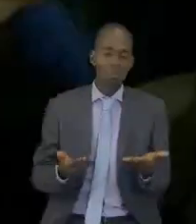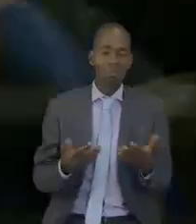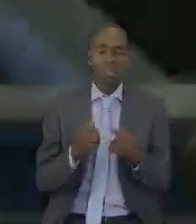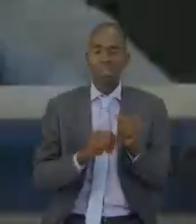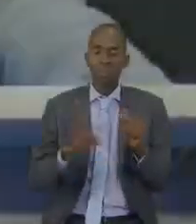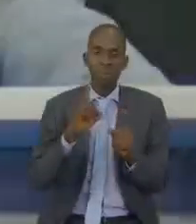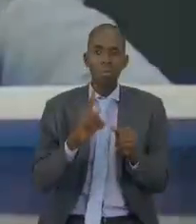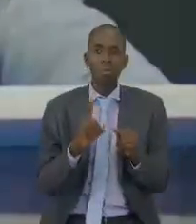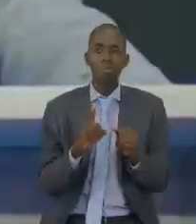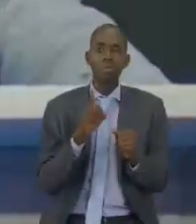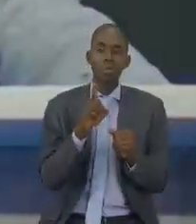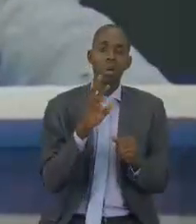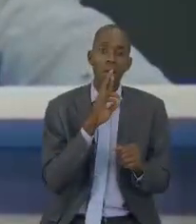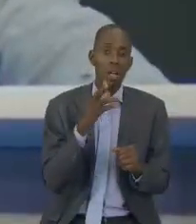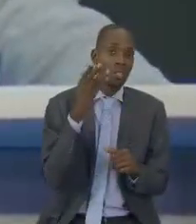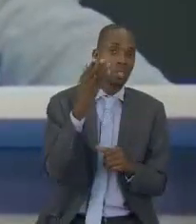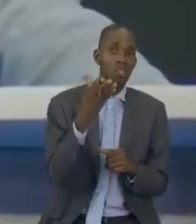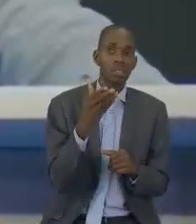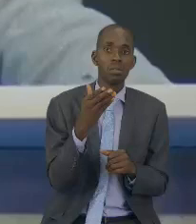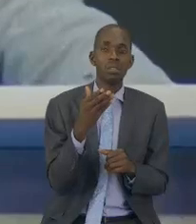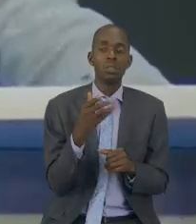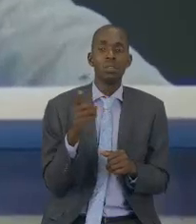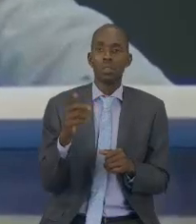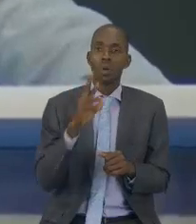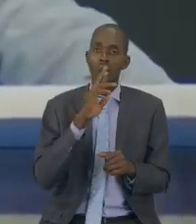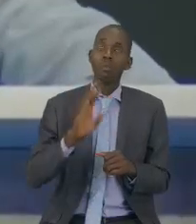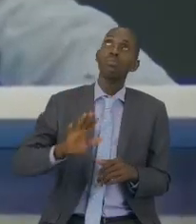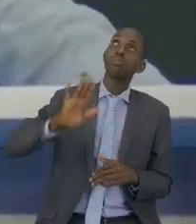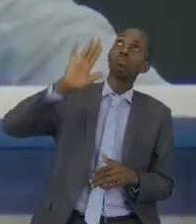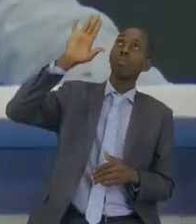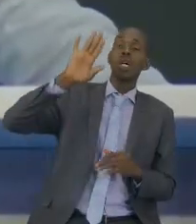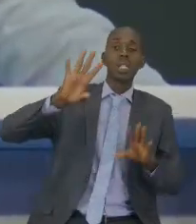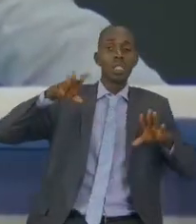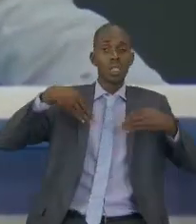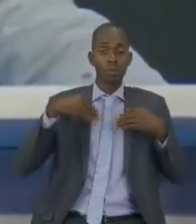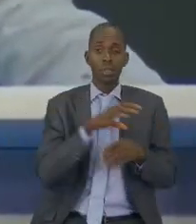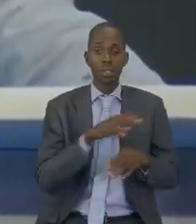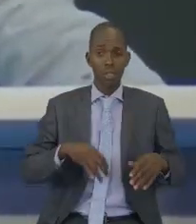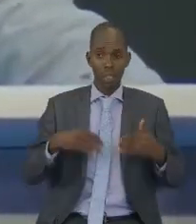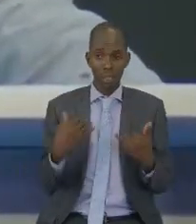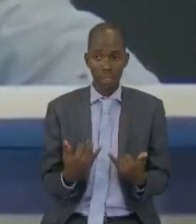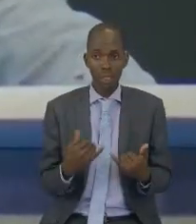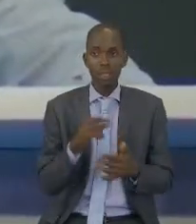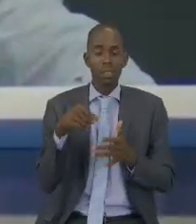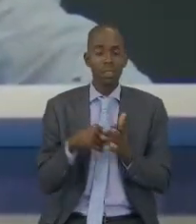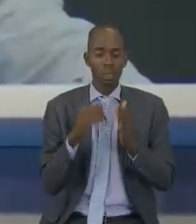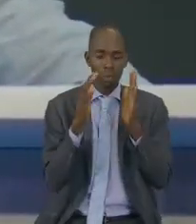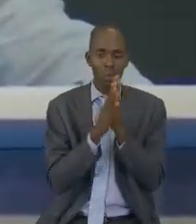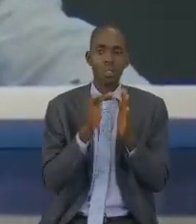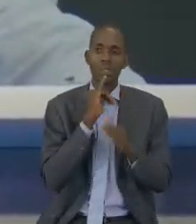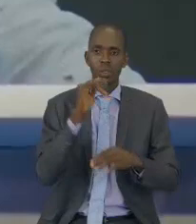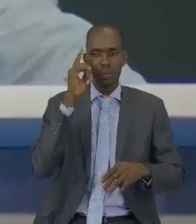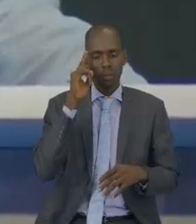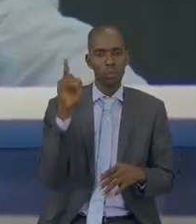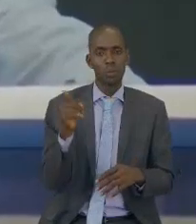you are. You're handing over your life unto the Lord. This prayer is for you.